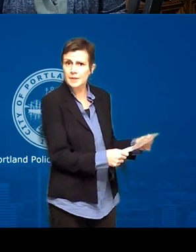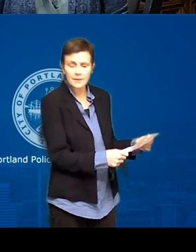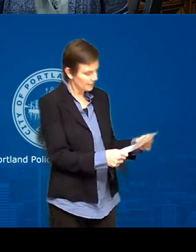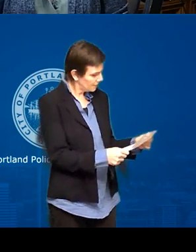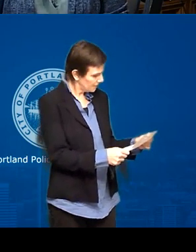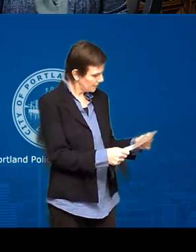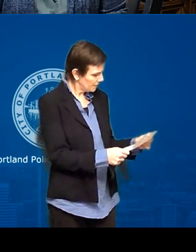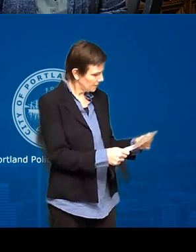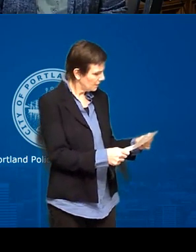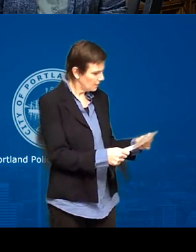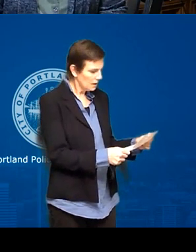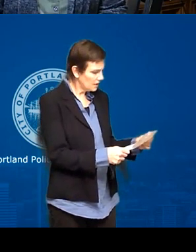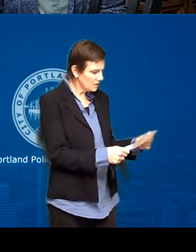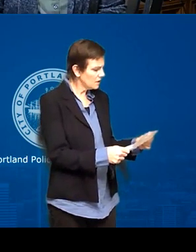family.